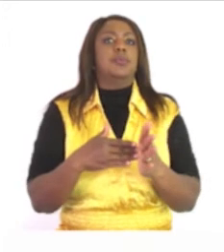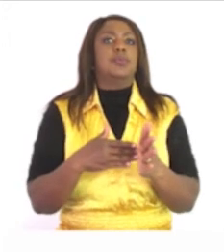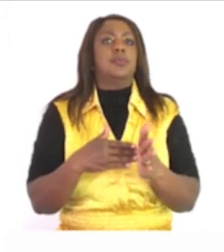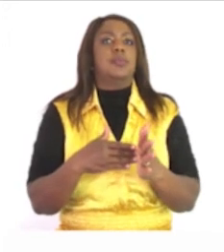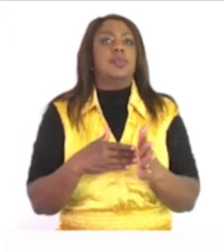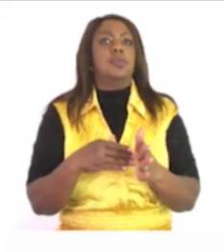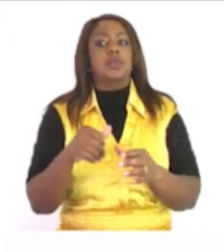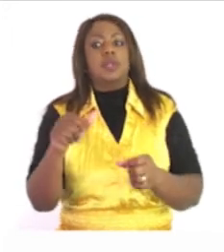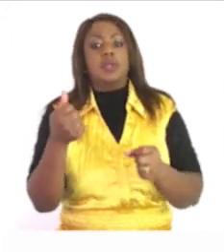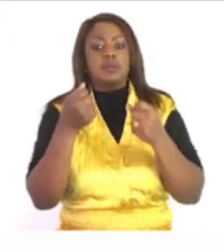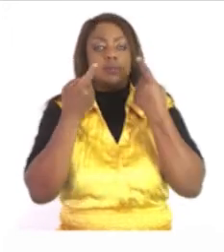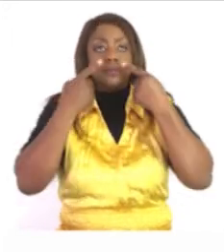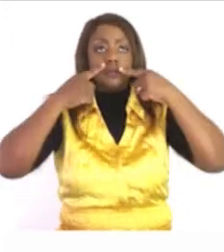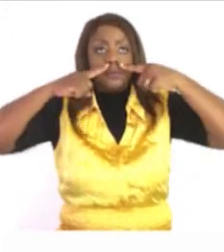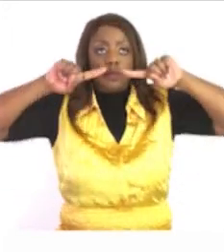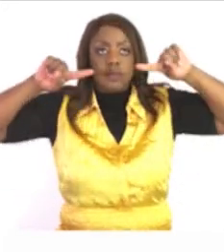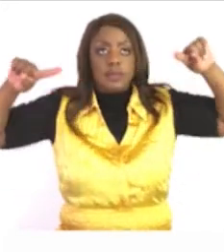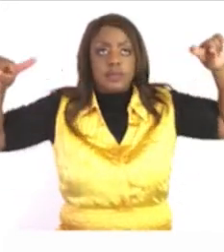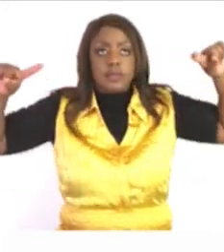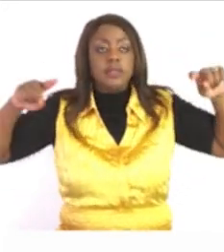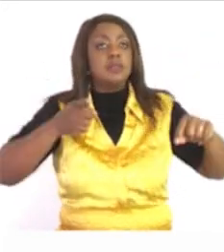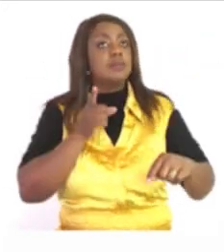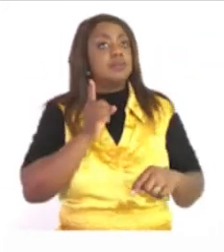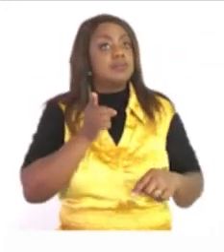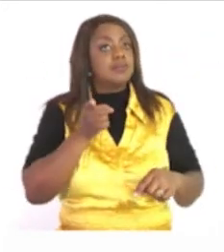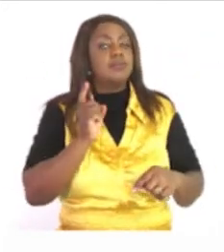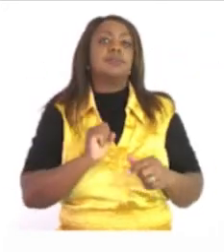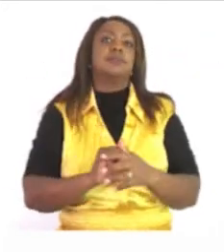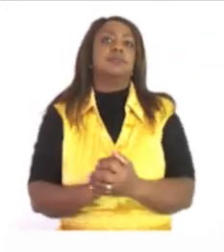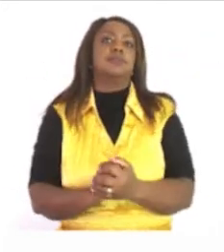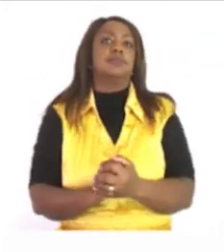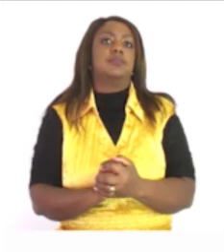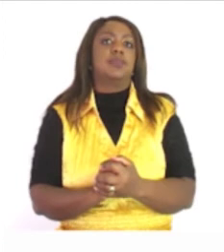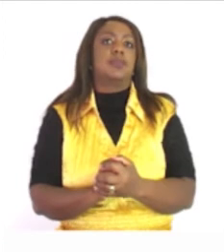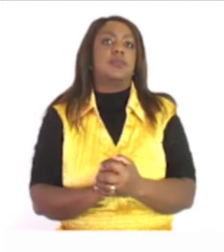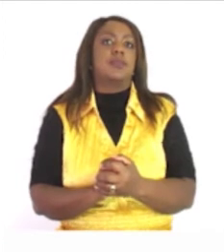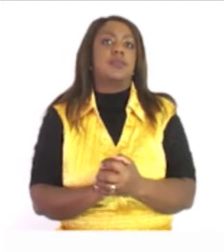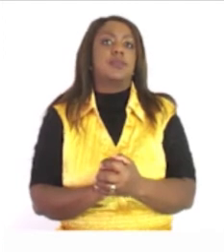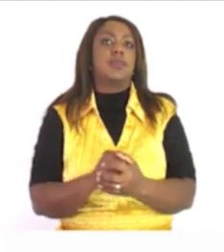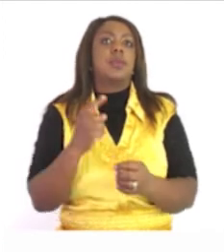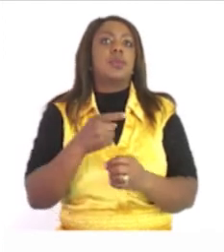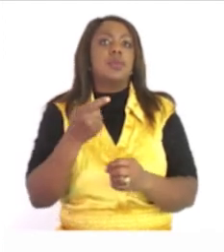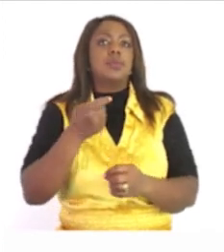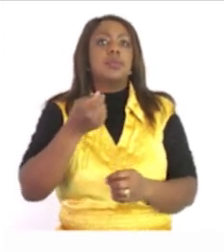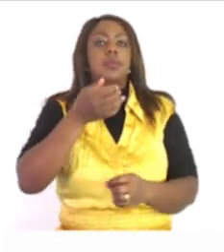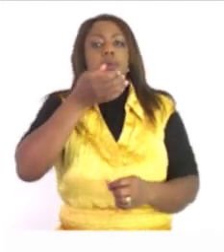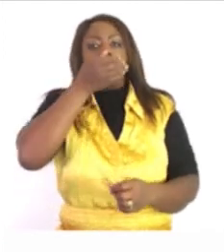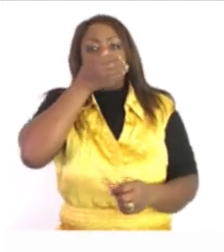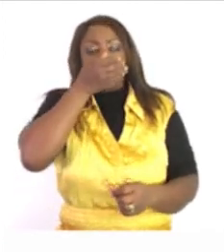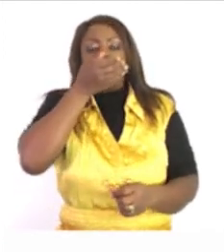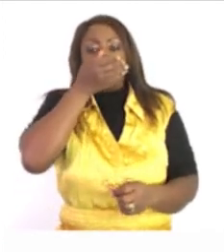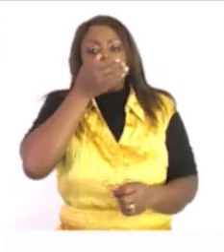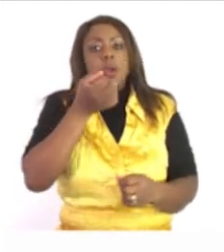identify asthma triggers and avoid them. Asthma triggers are the ones that can cause you to, some people